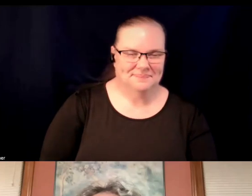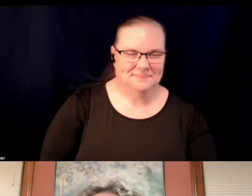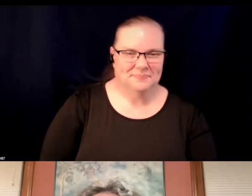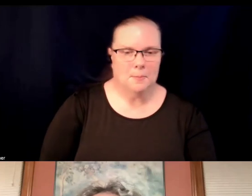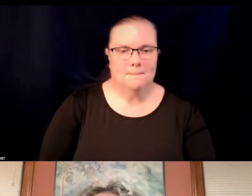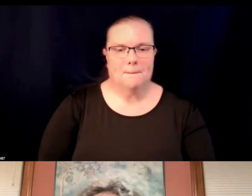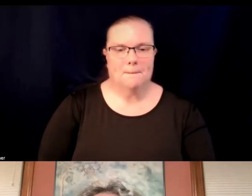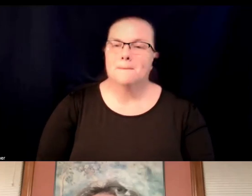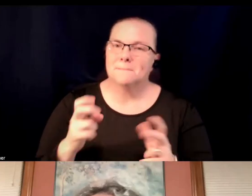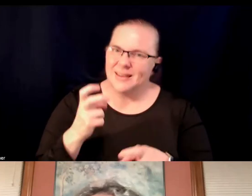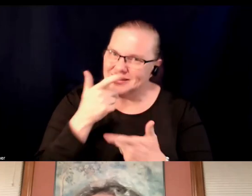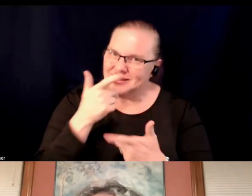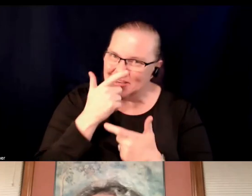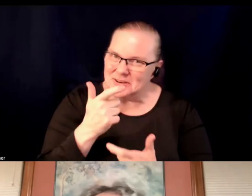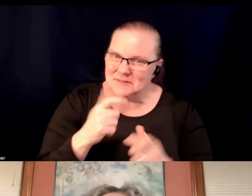really interesting.